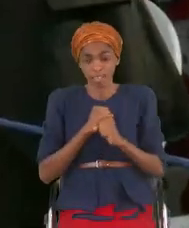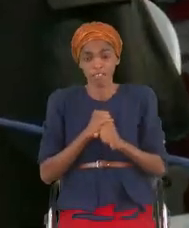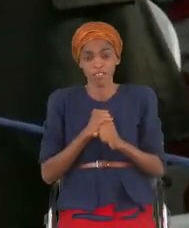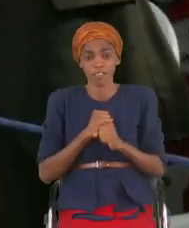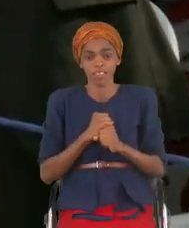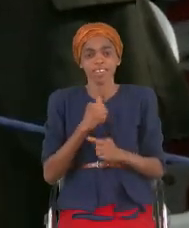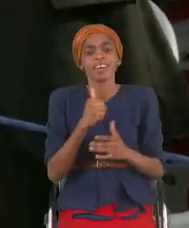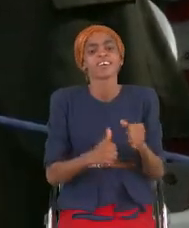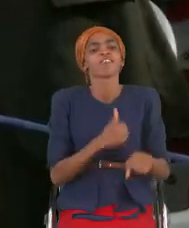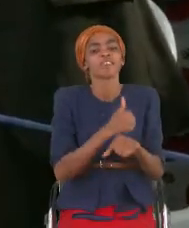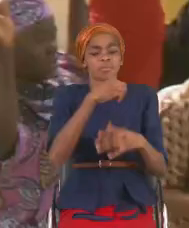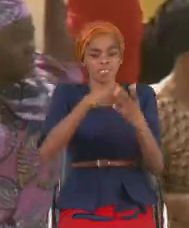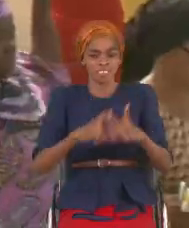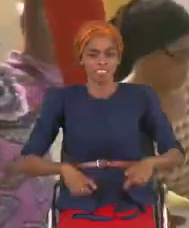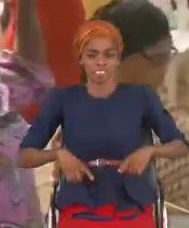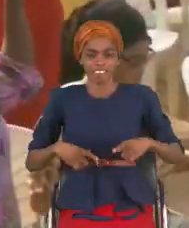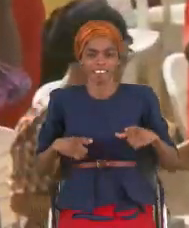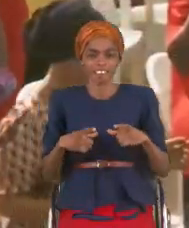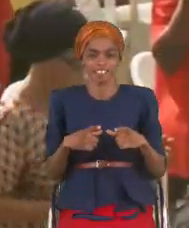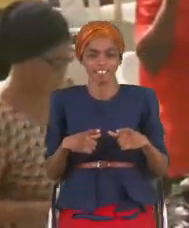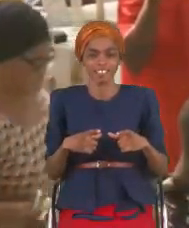confirmation in your life